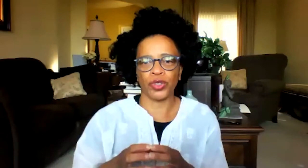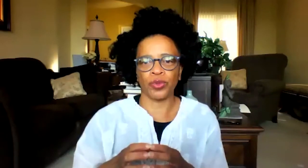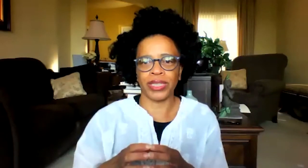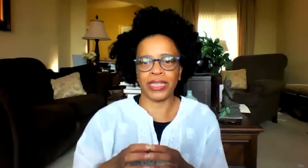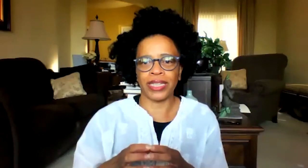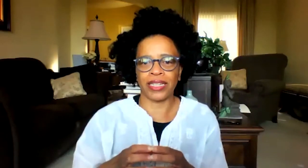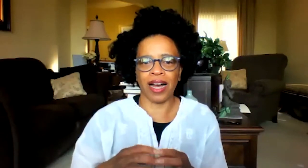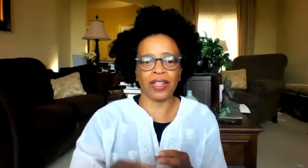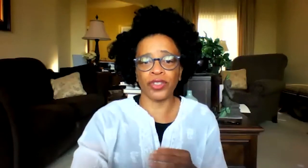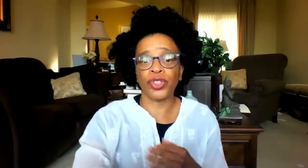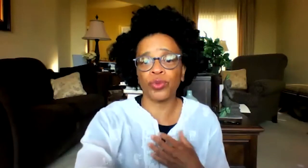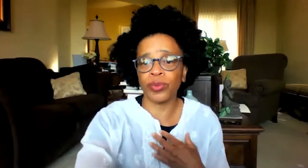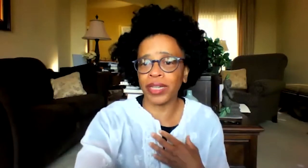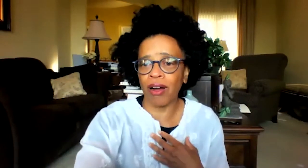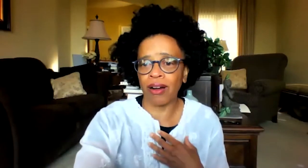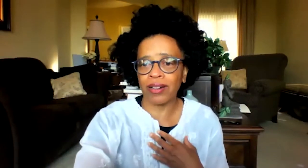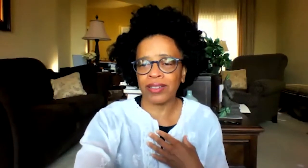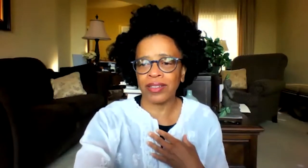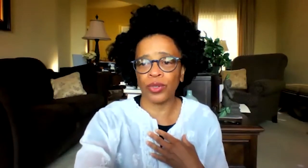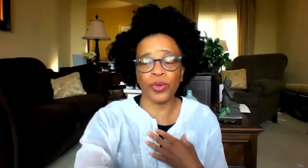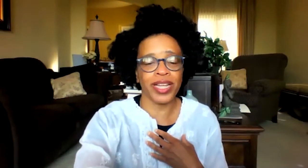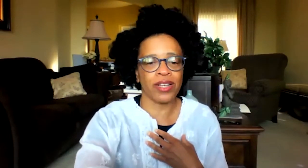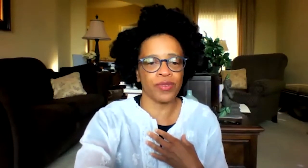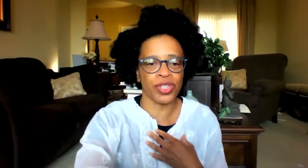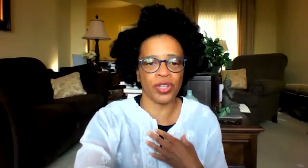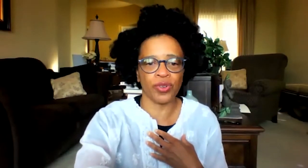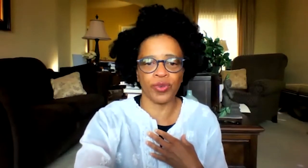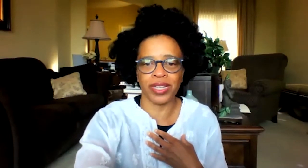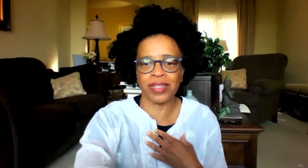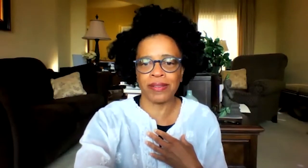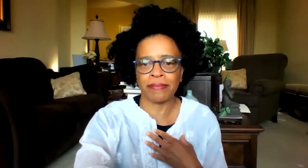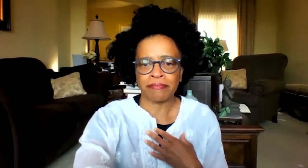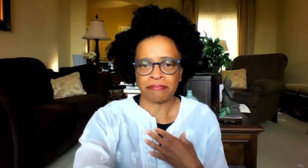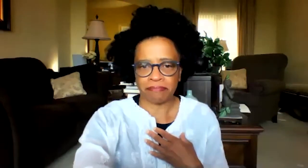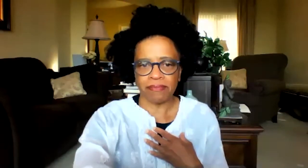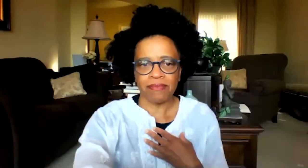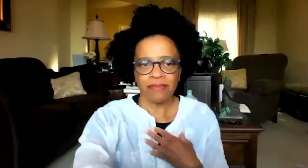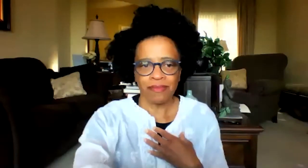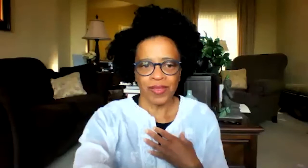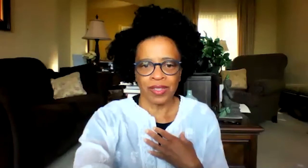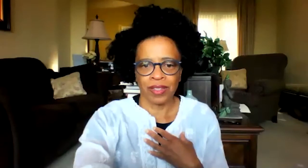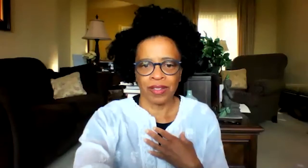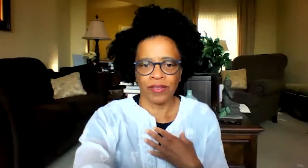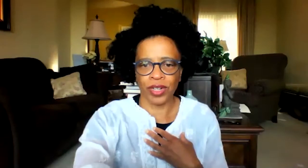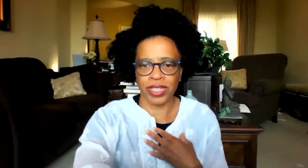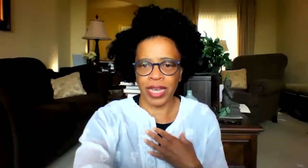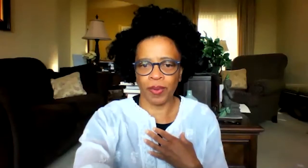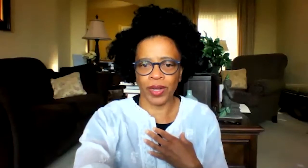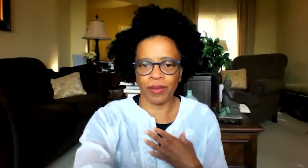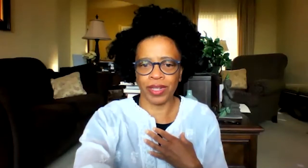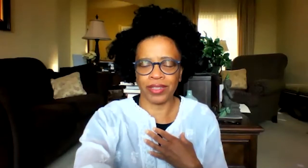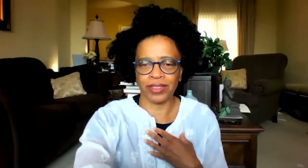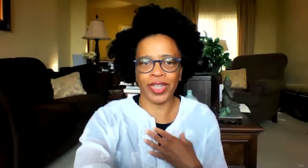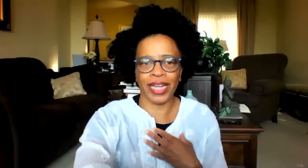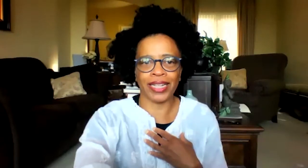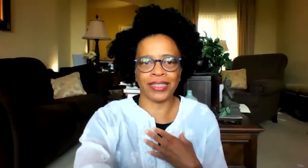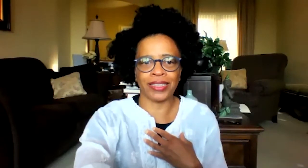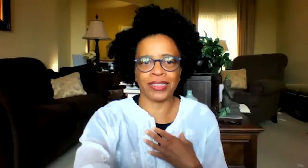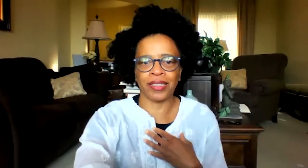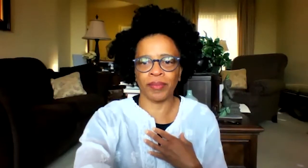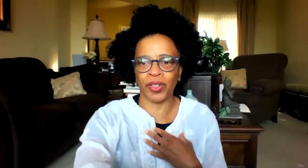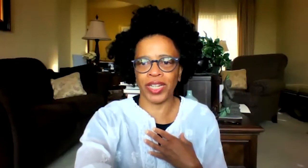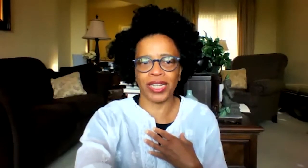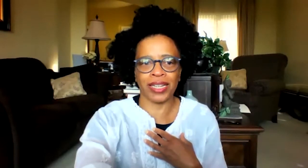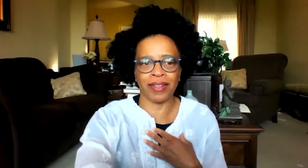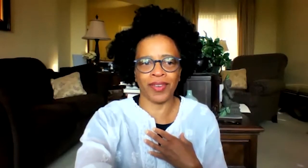How do we acknowledge who we are, who's here, who isn't? For example, can we look at